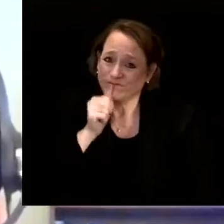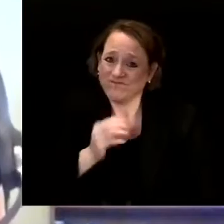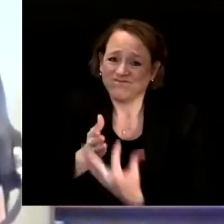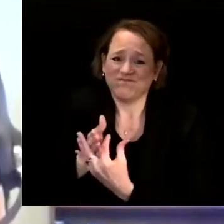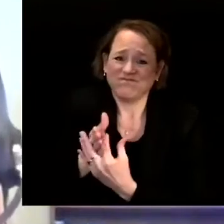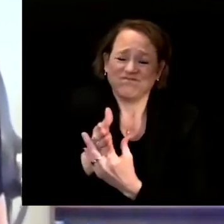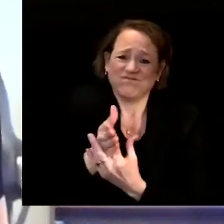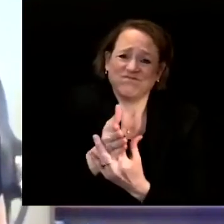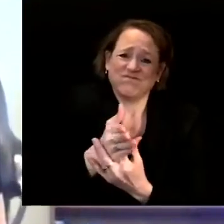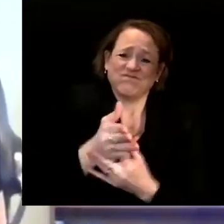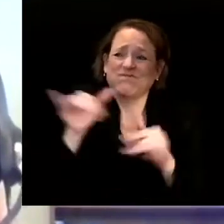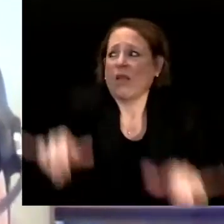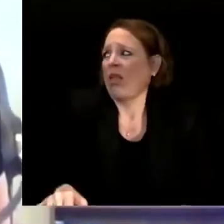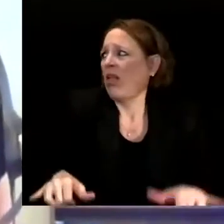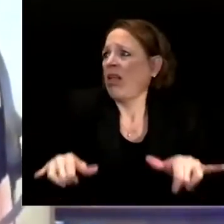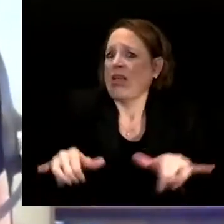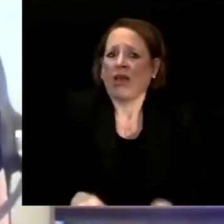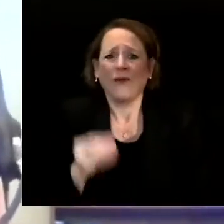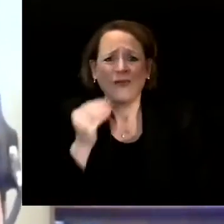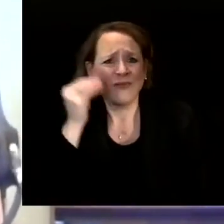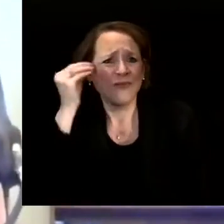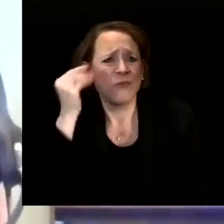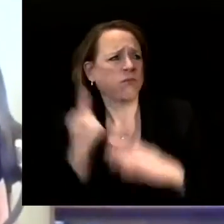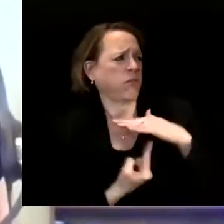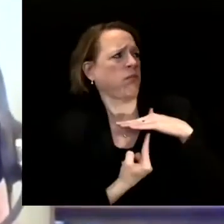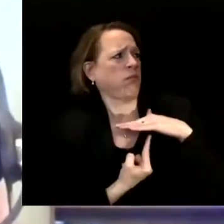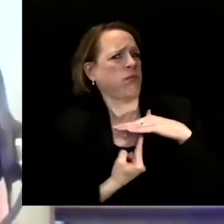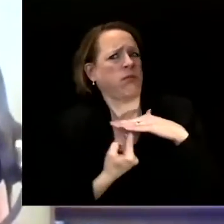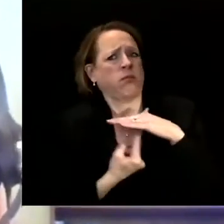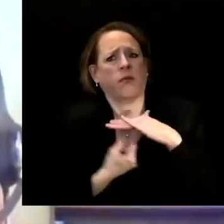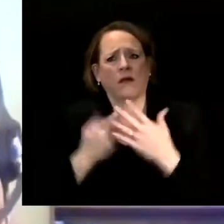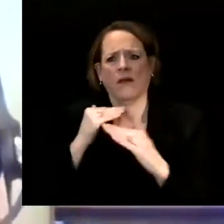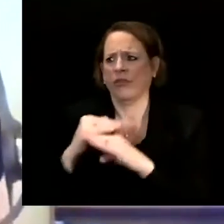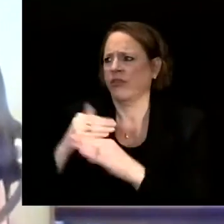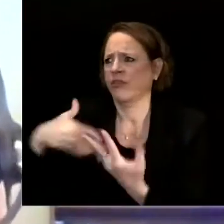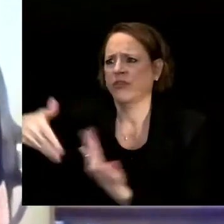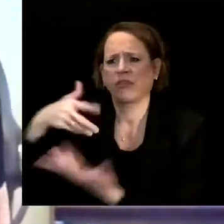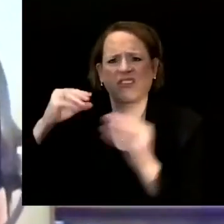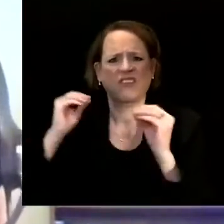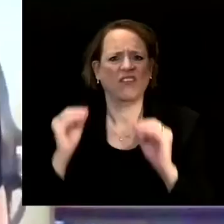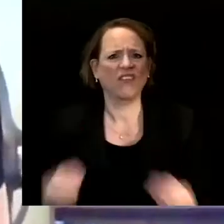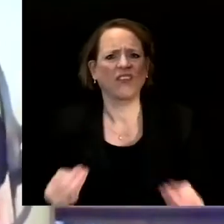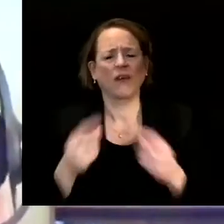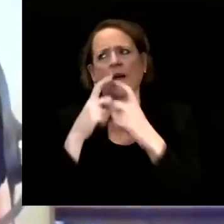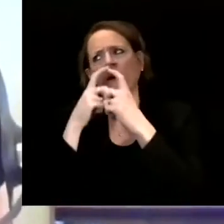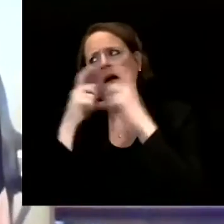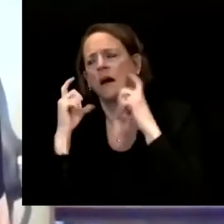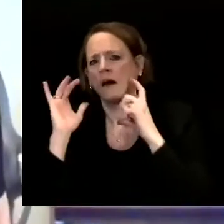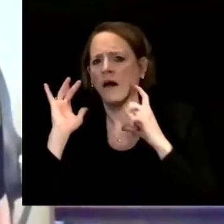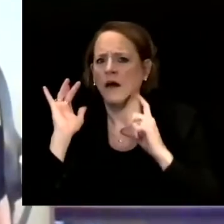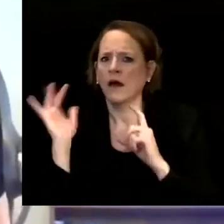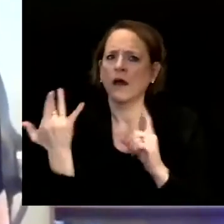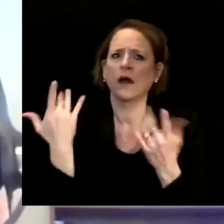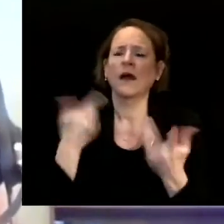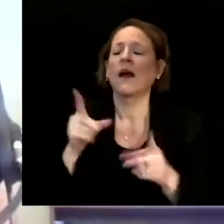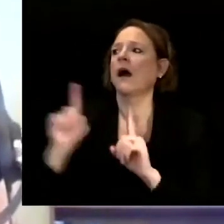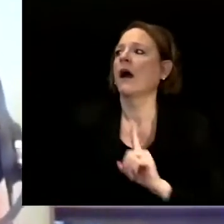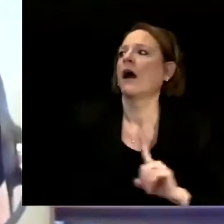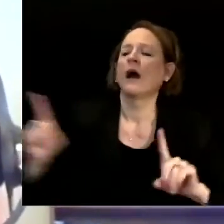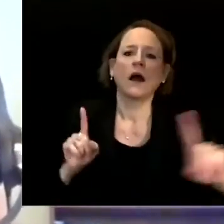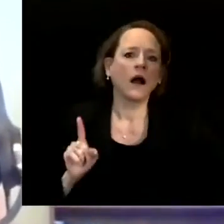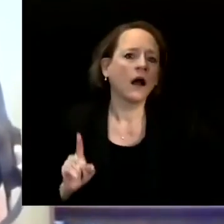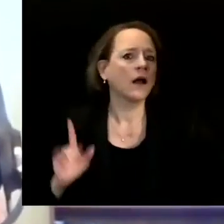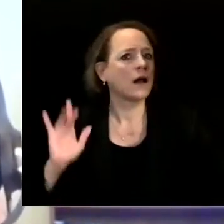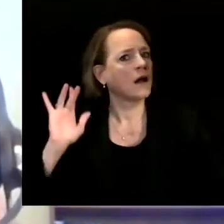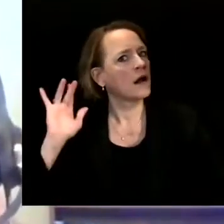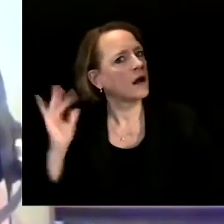isolation. We are sick of wearing masks. We are sick of physical distancing. I know that. I know that.